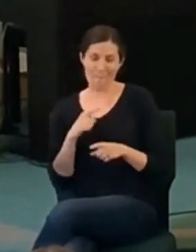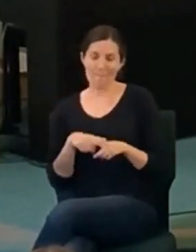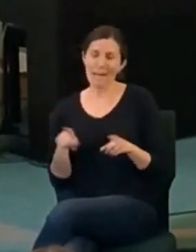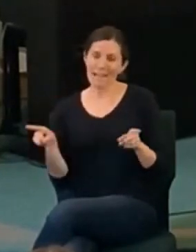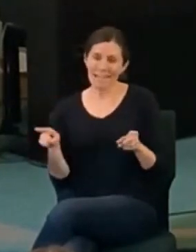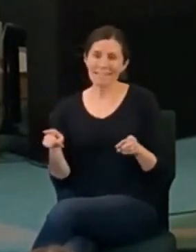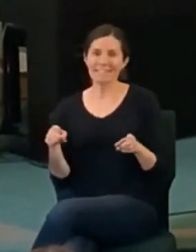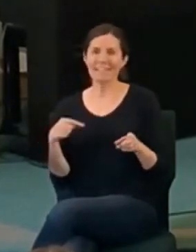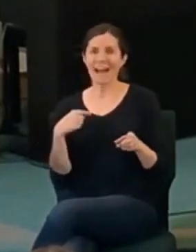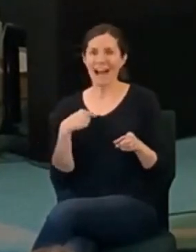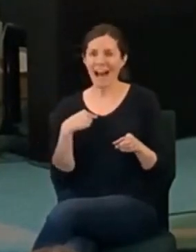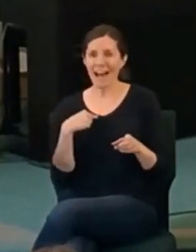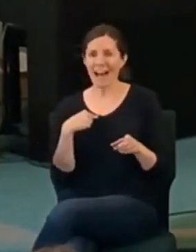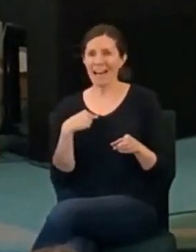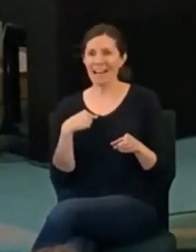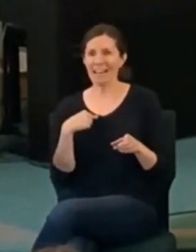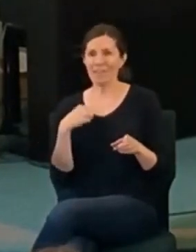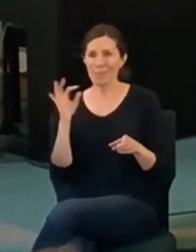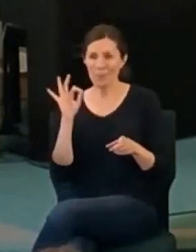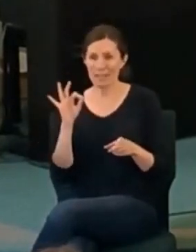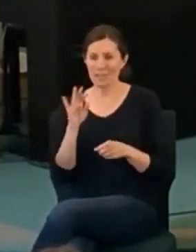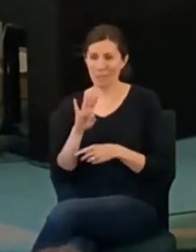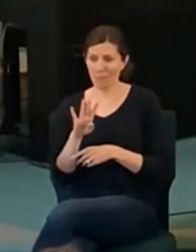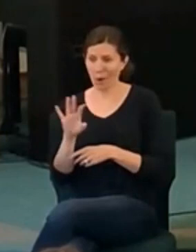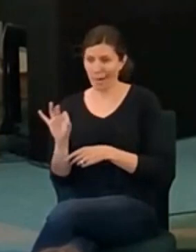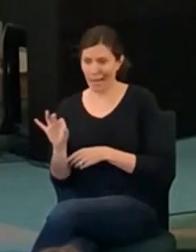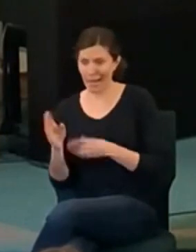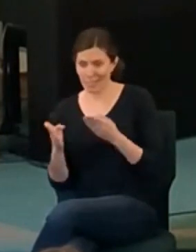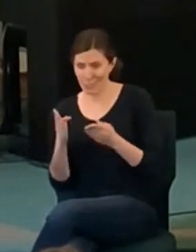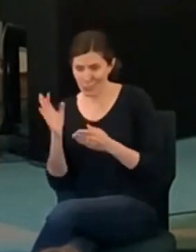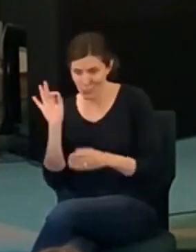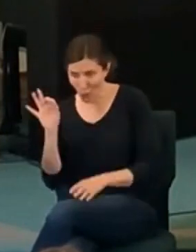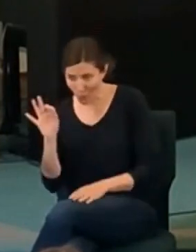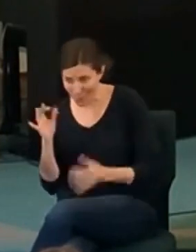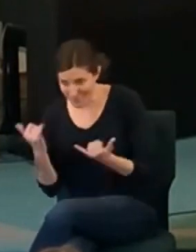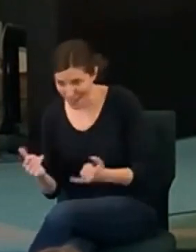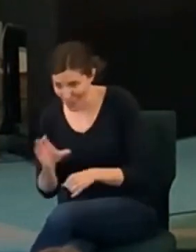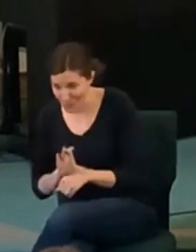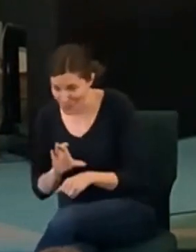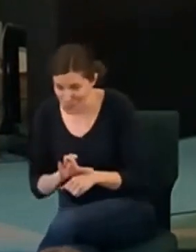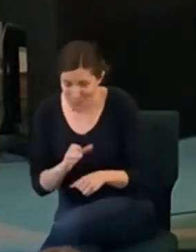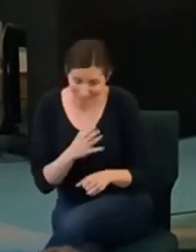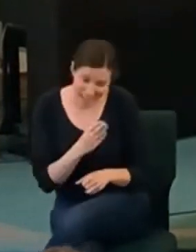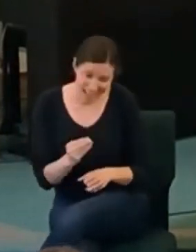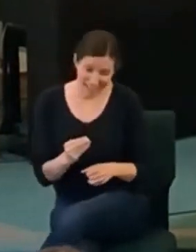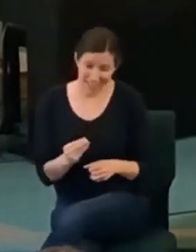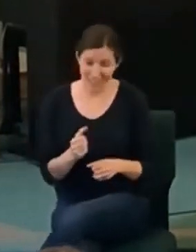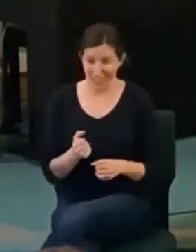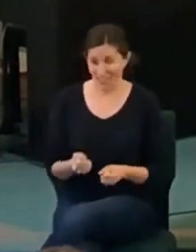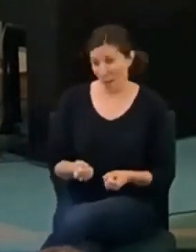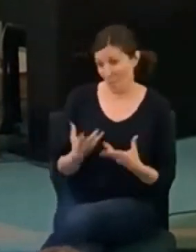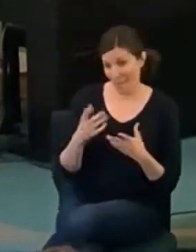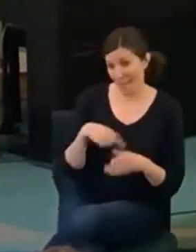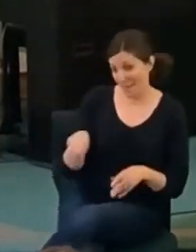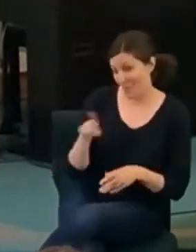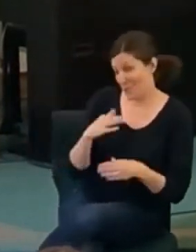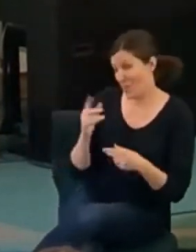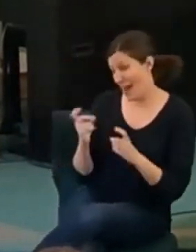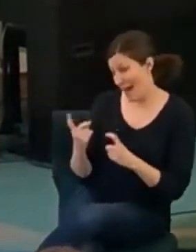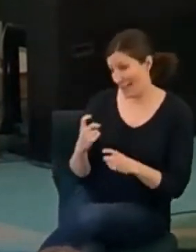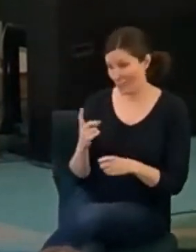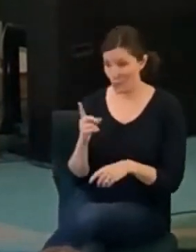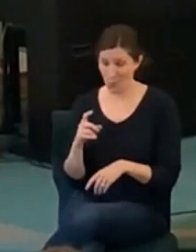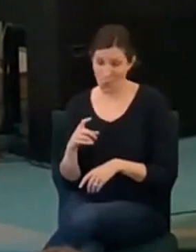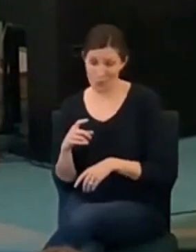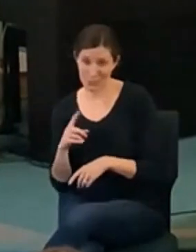that. Some of the older manuscripts don't have it for some reason. So if that's a question you have or want to talk more about, I would love to get coffee